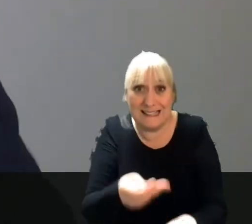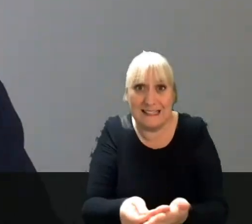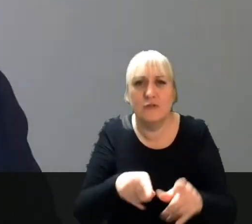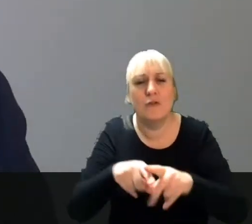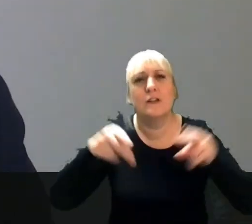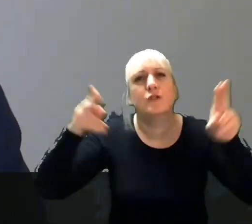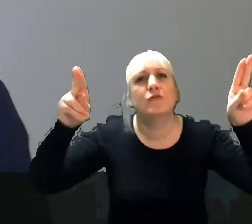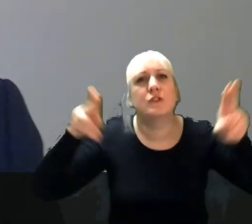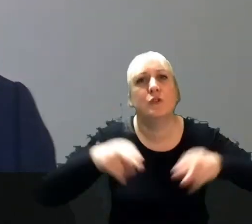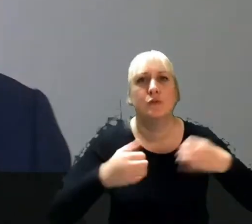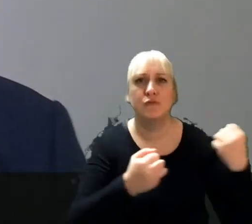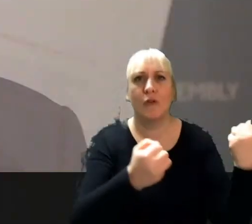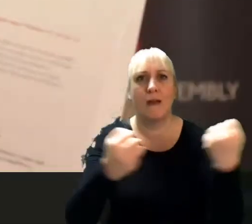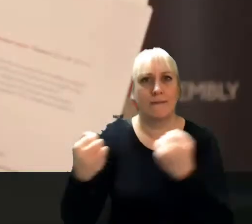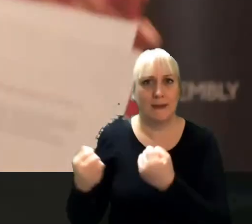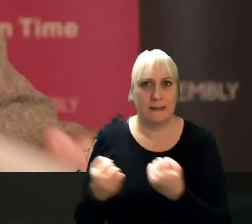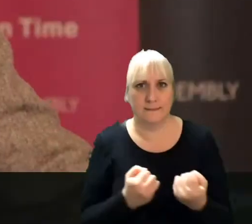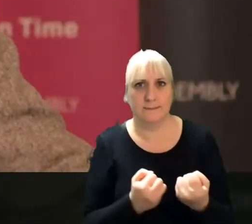first place.